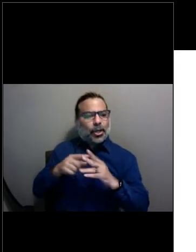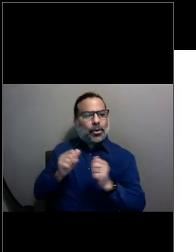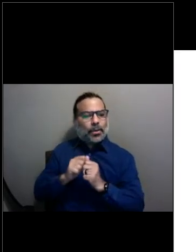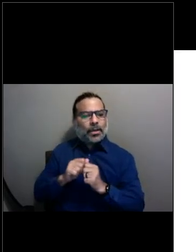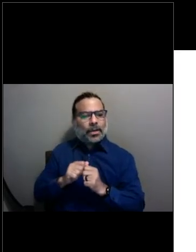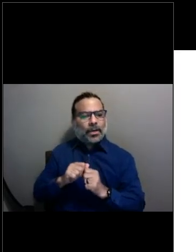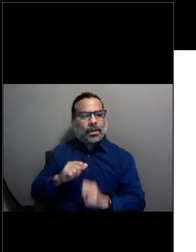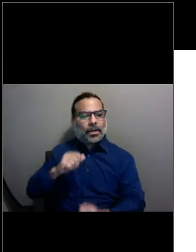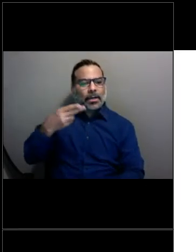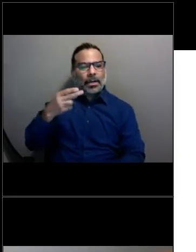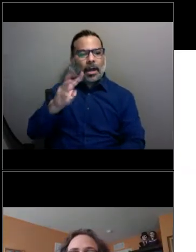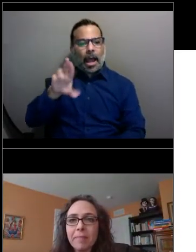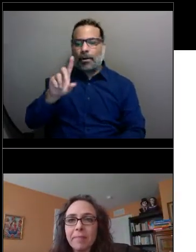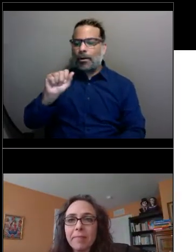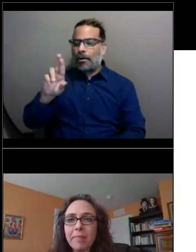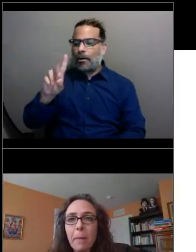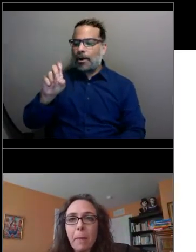Howard Arden.